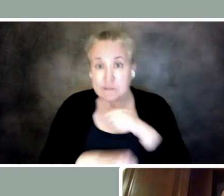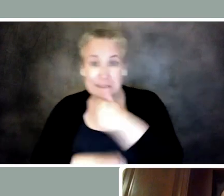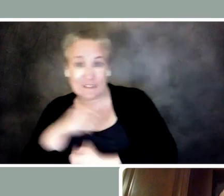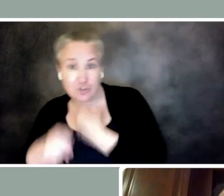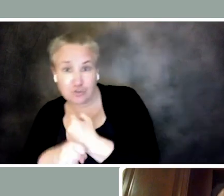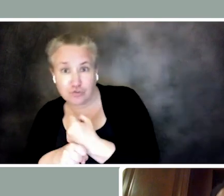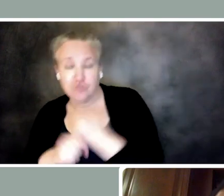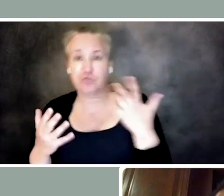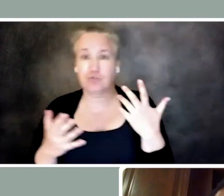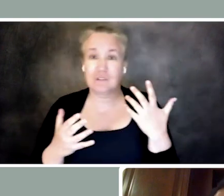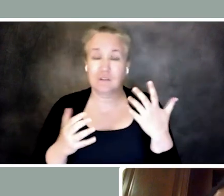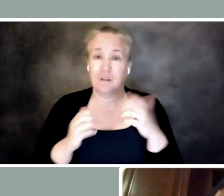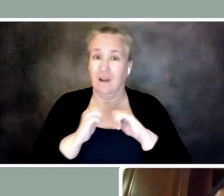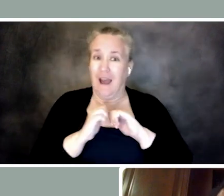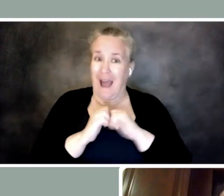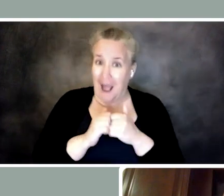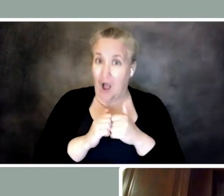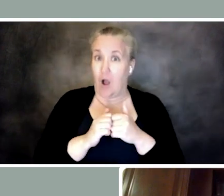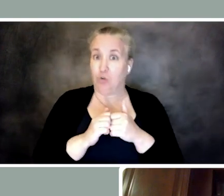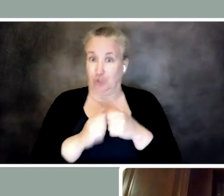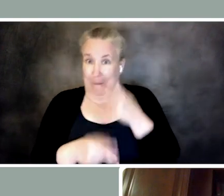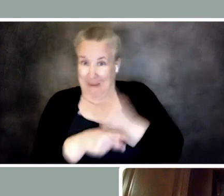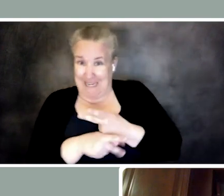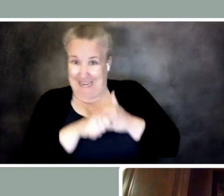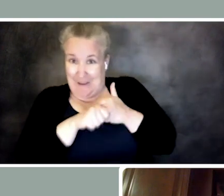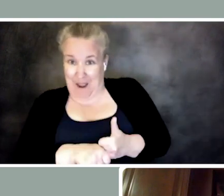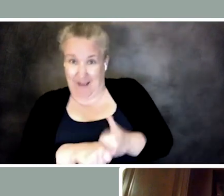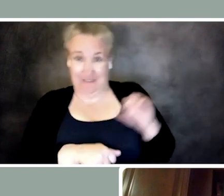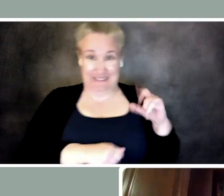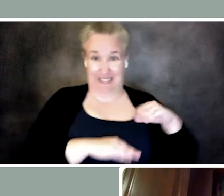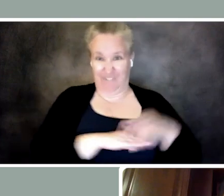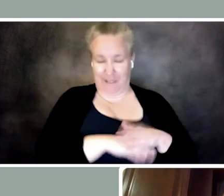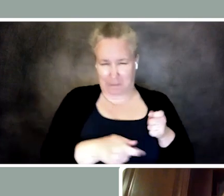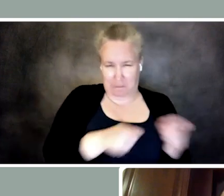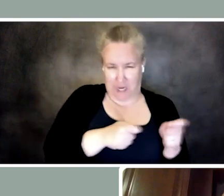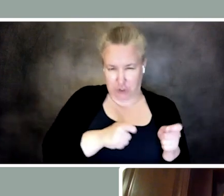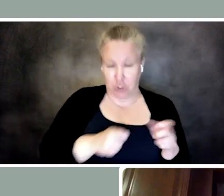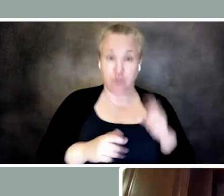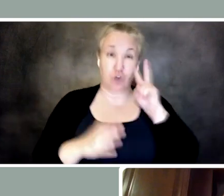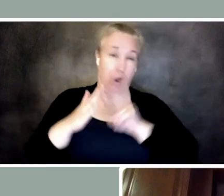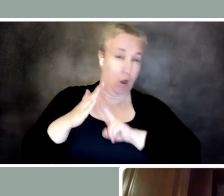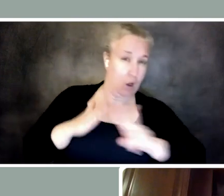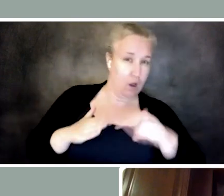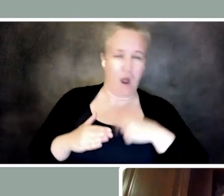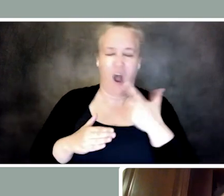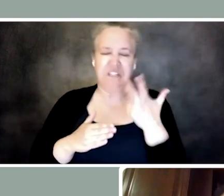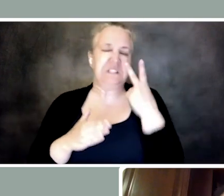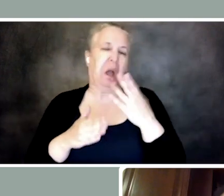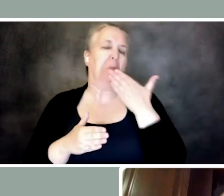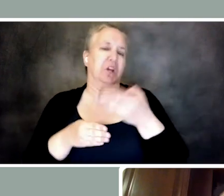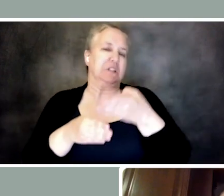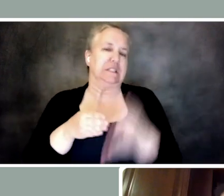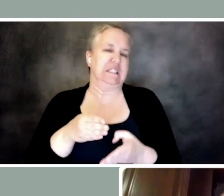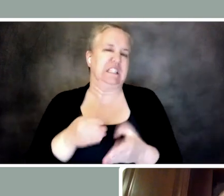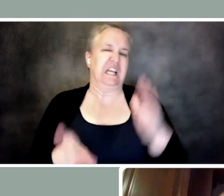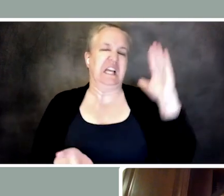to maintain compliance by managing side effects. So I think if you look at the horizon, I see better outcomes, less relapses because our